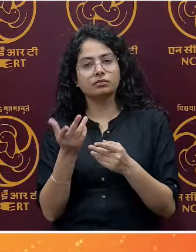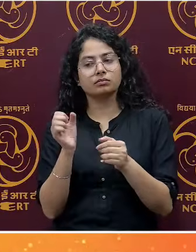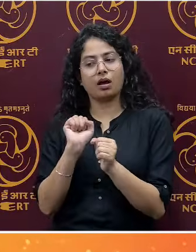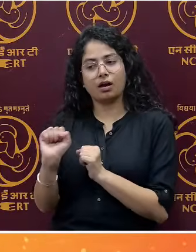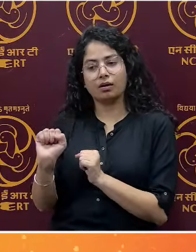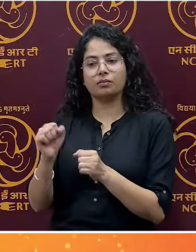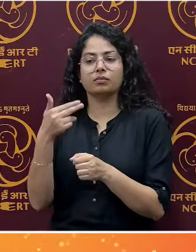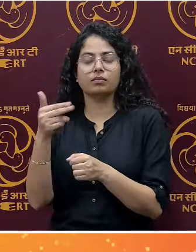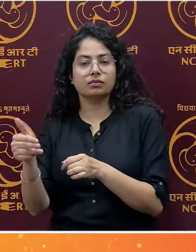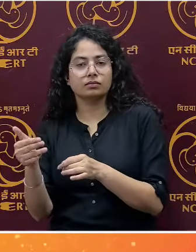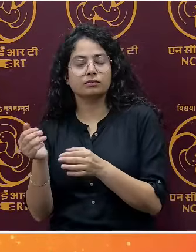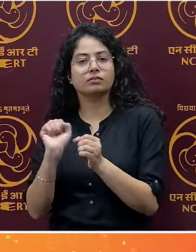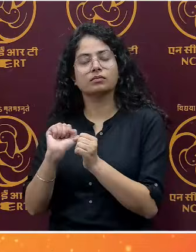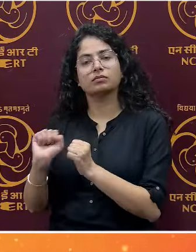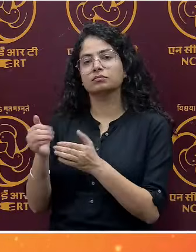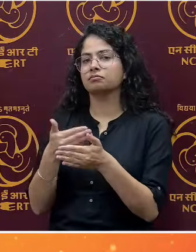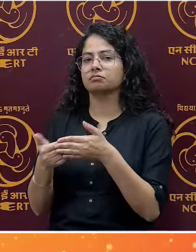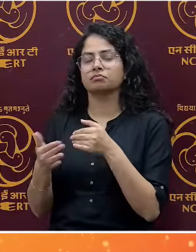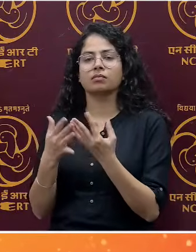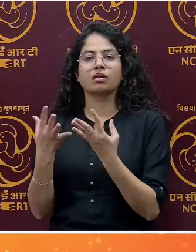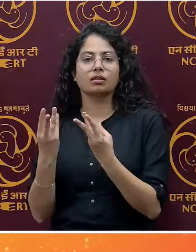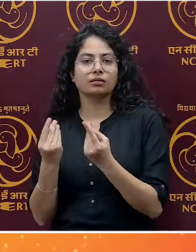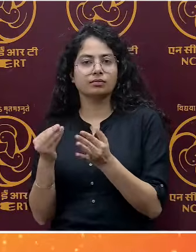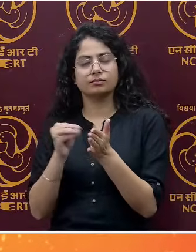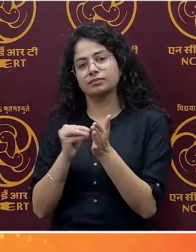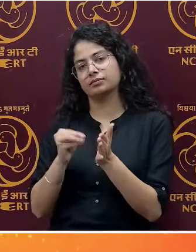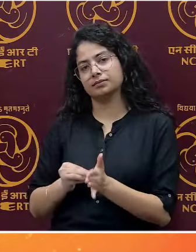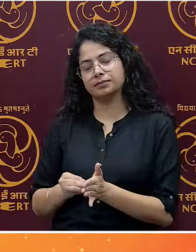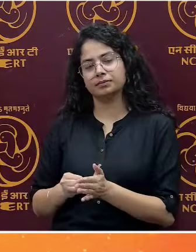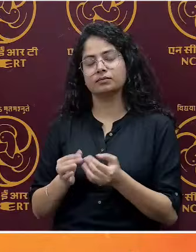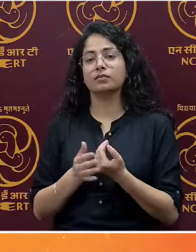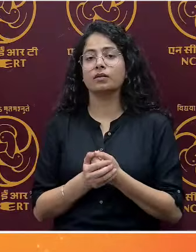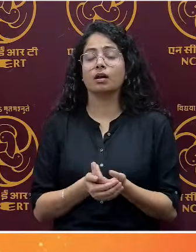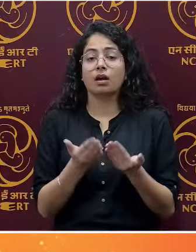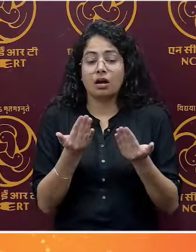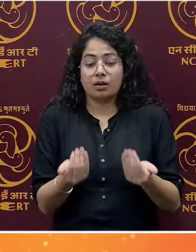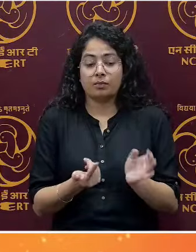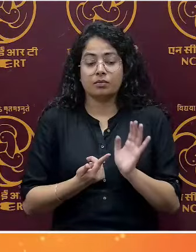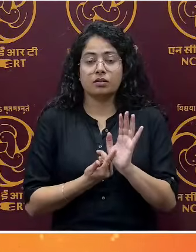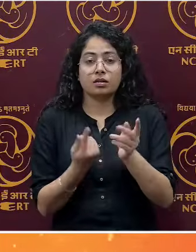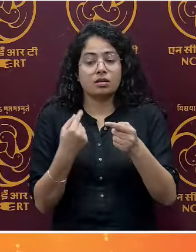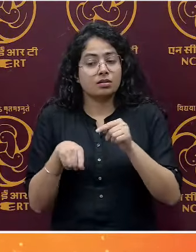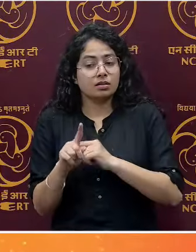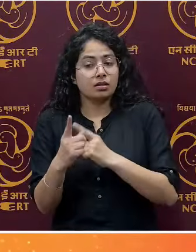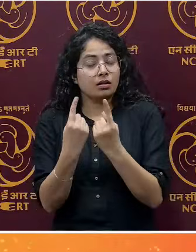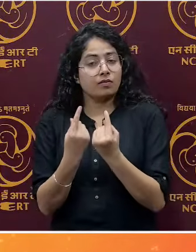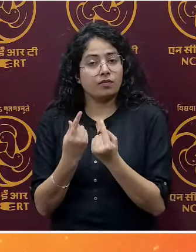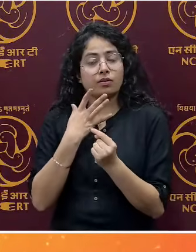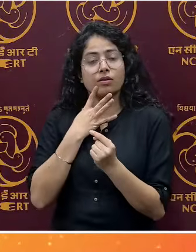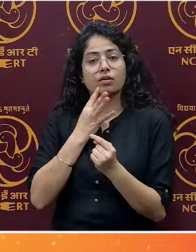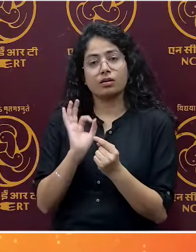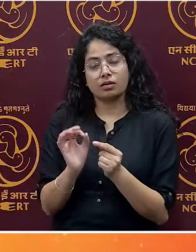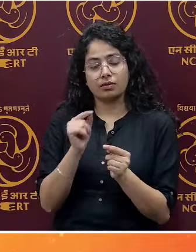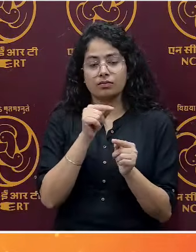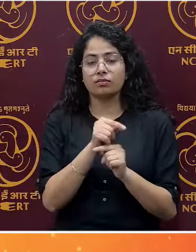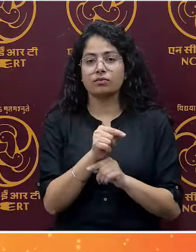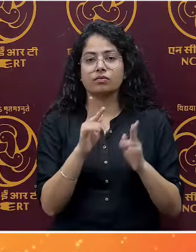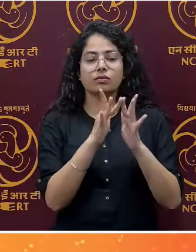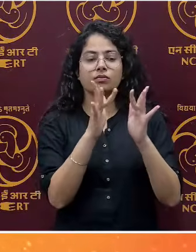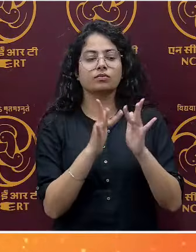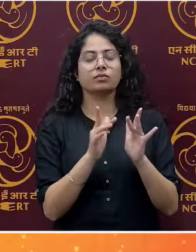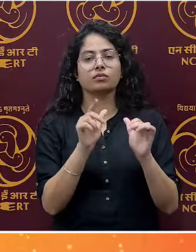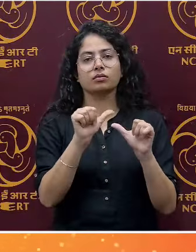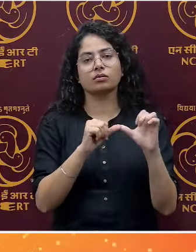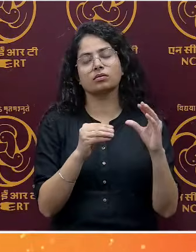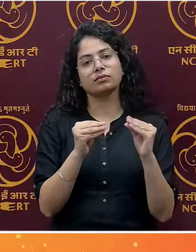your names, credentials. Okay. So let me show that how self-evaluation is also one of the important component of virtual labs,